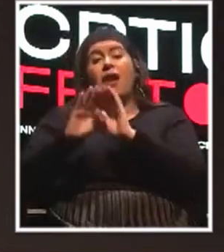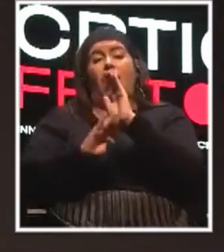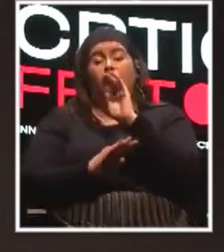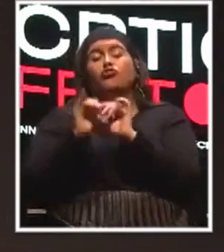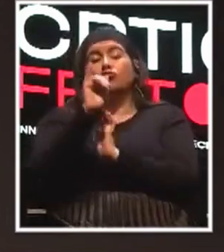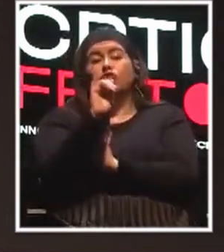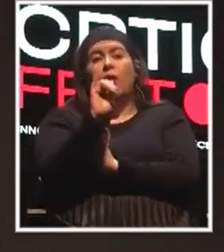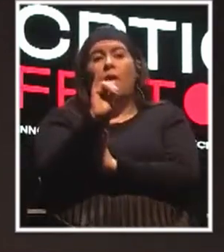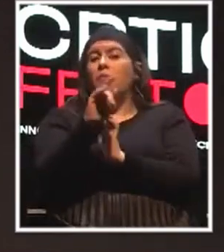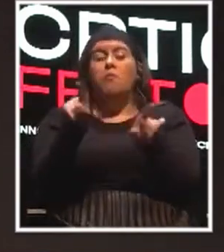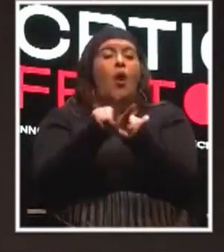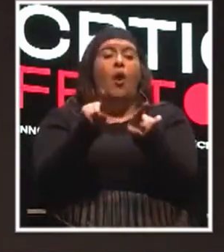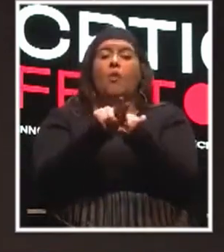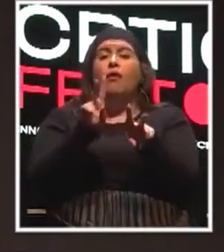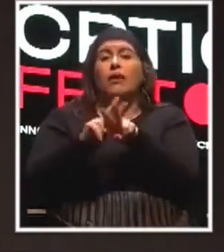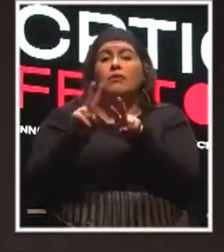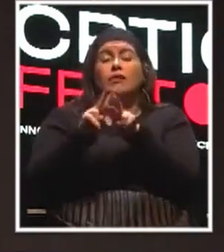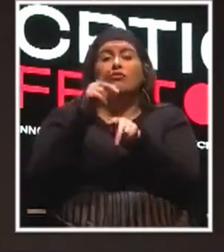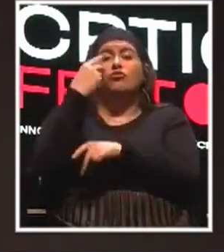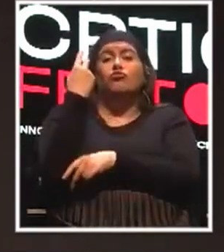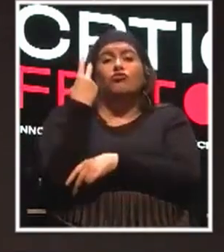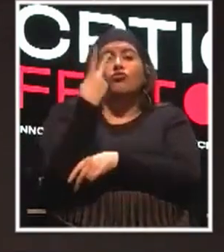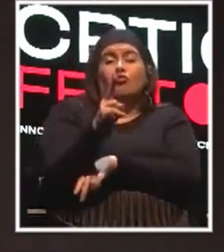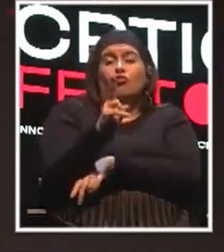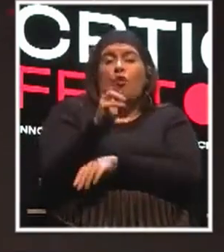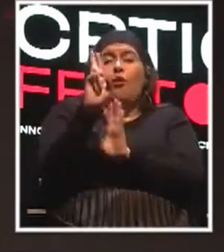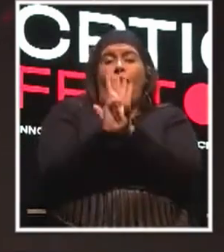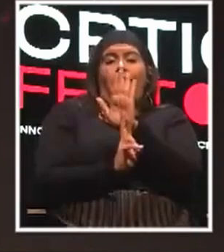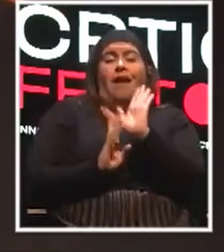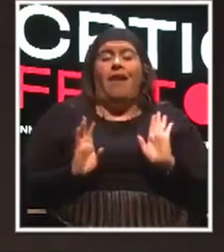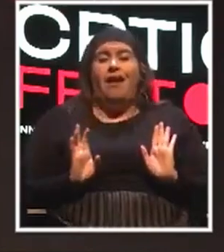terms, but you'll have to build that audience.